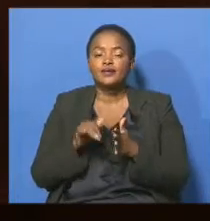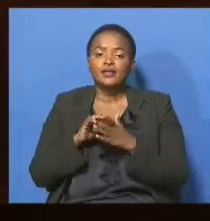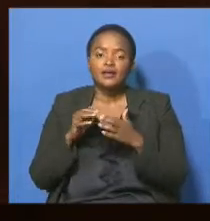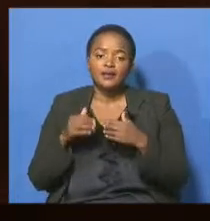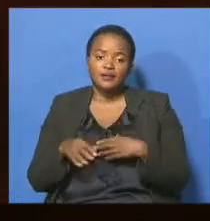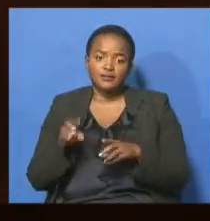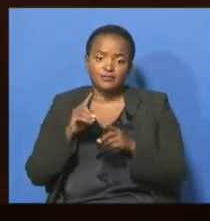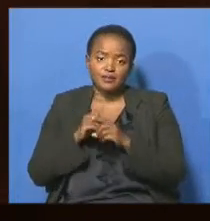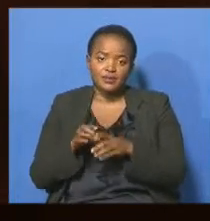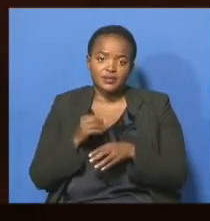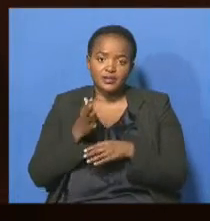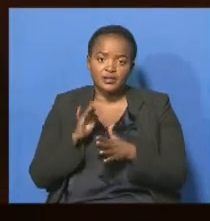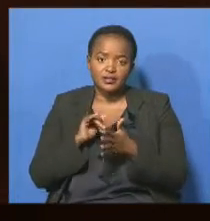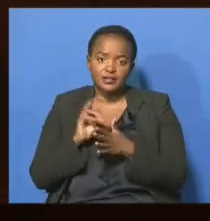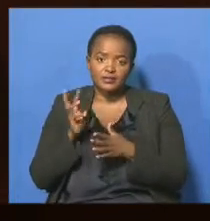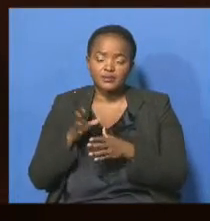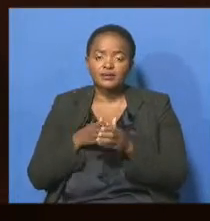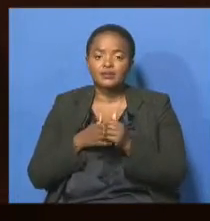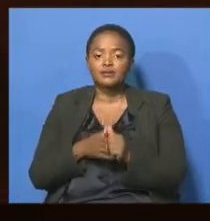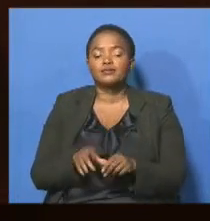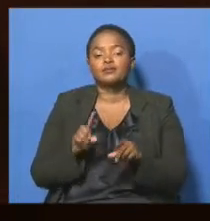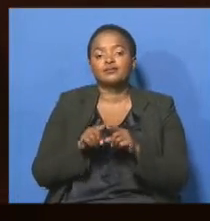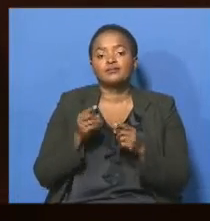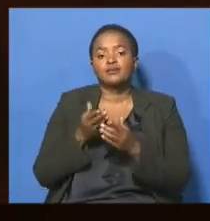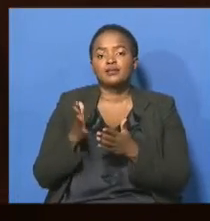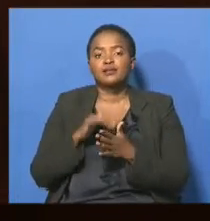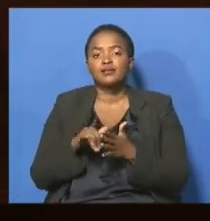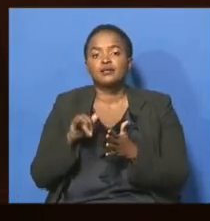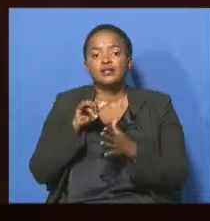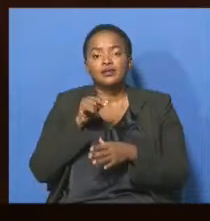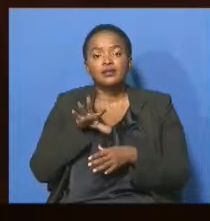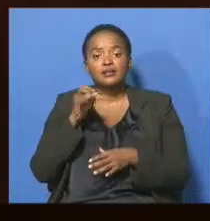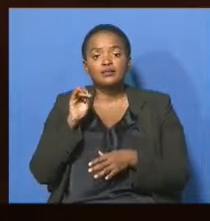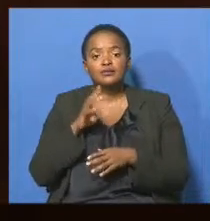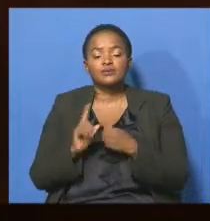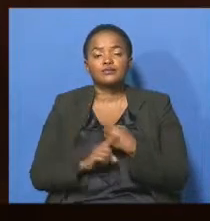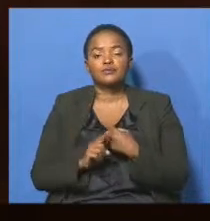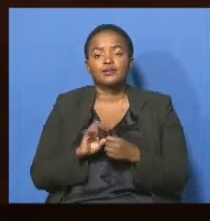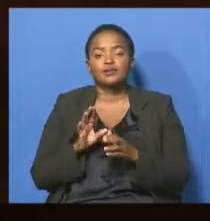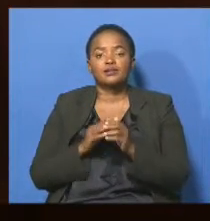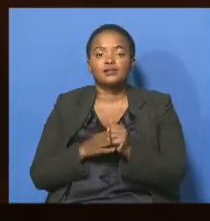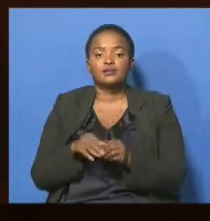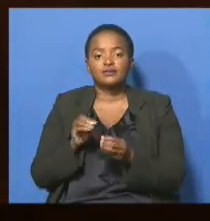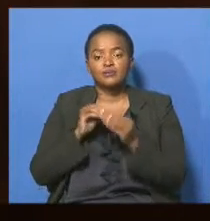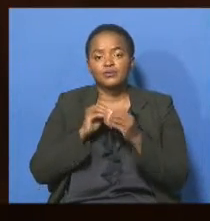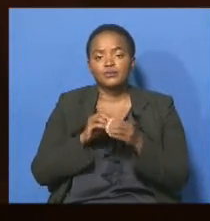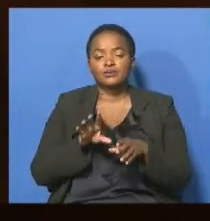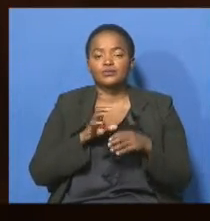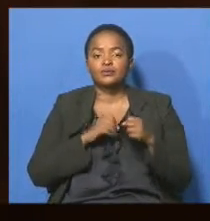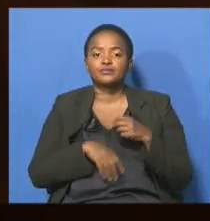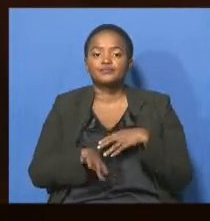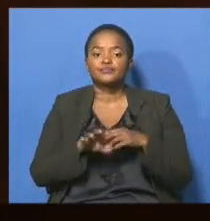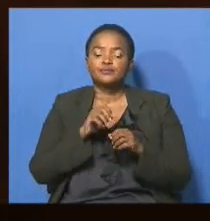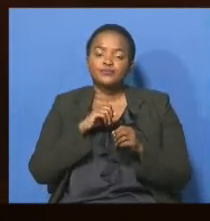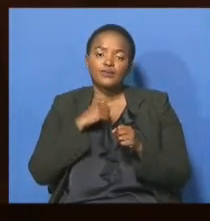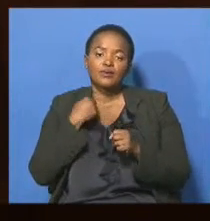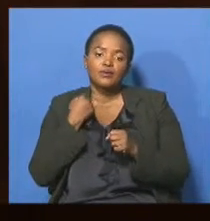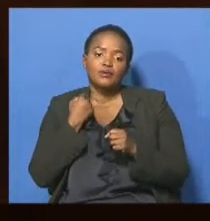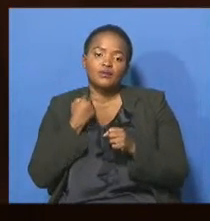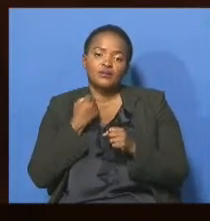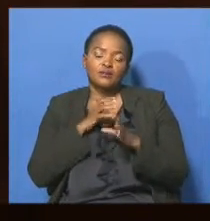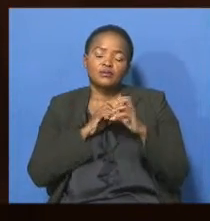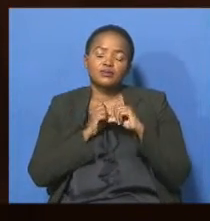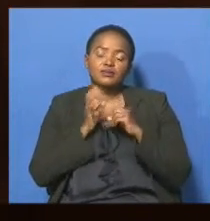the end of the day may lead to other ills such as suicide and many other issues. We have the